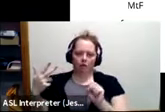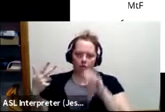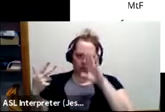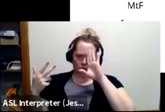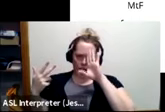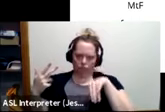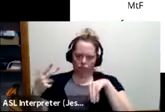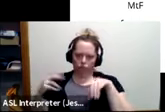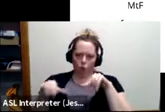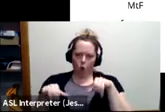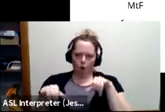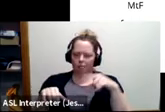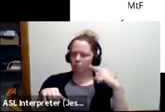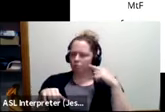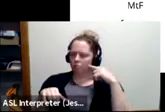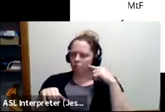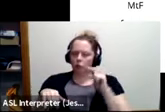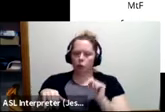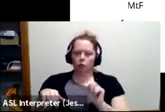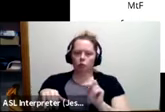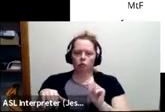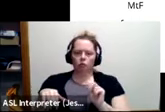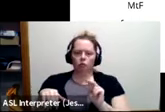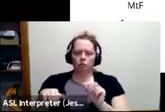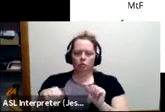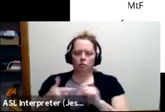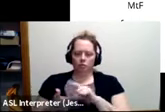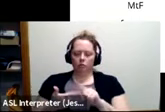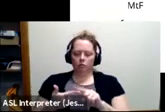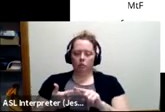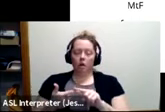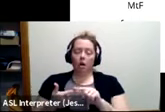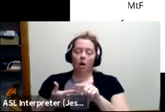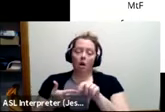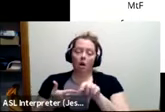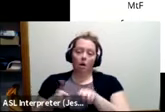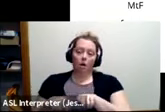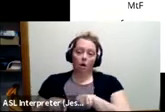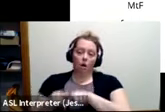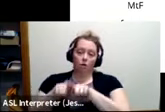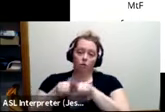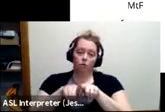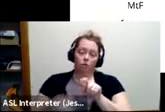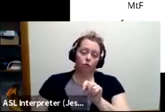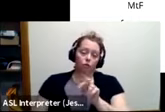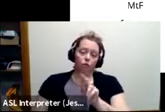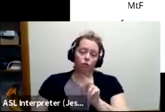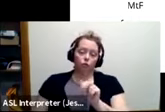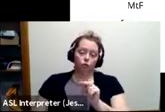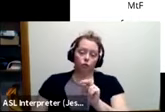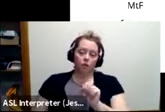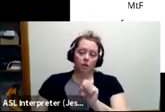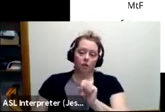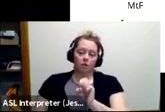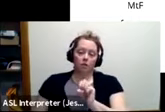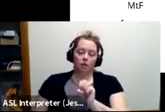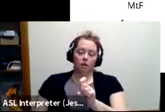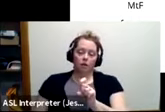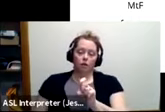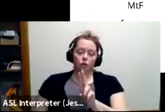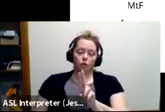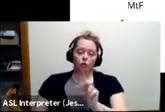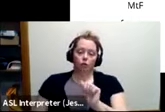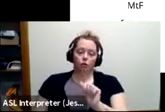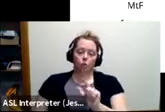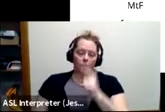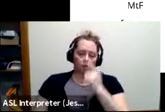name. And I also want to touch on transsexual and how we have gone into a time